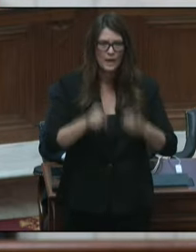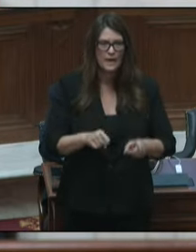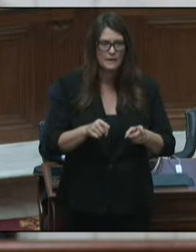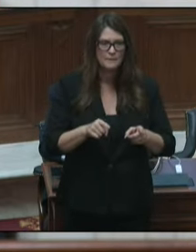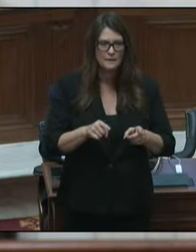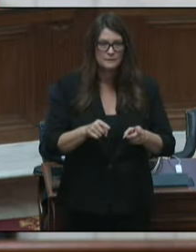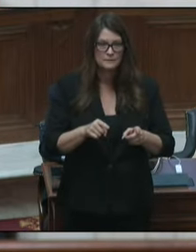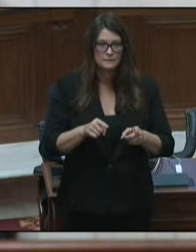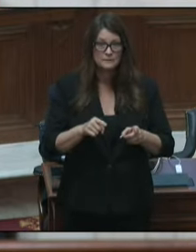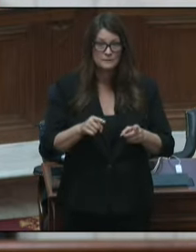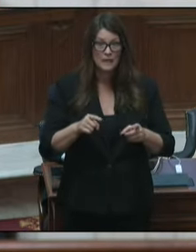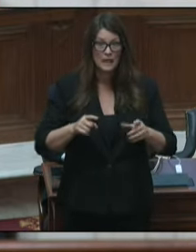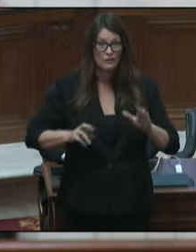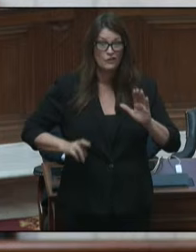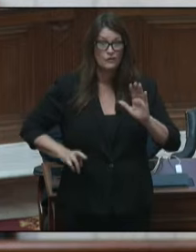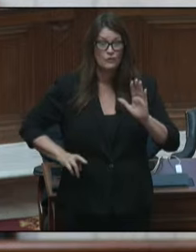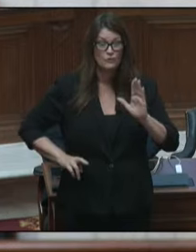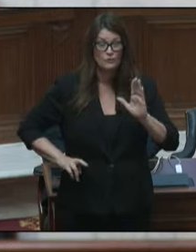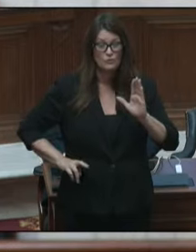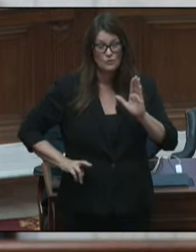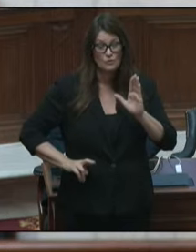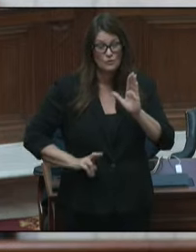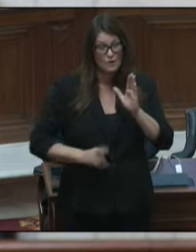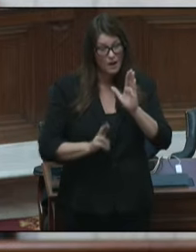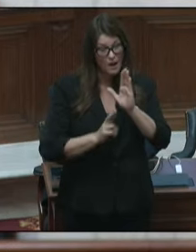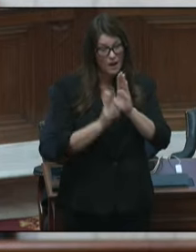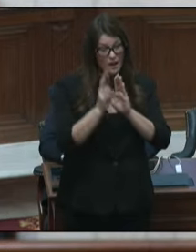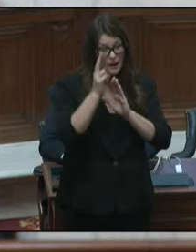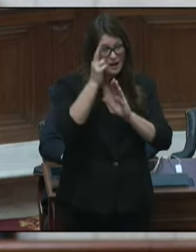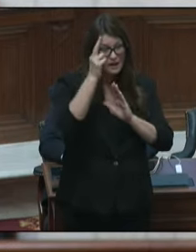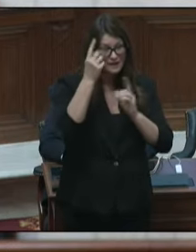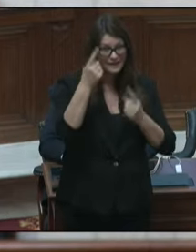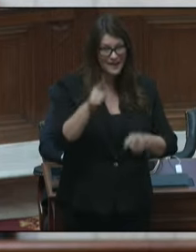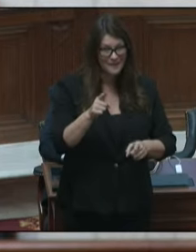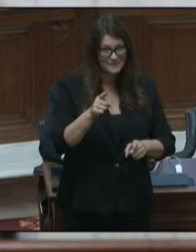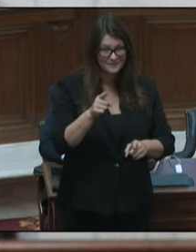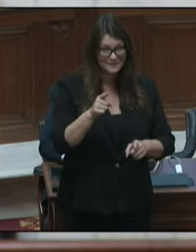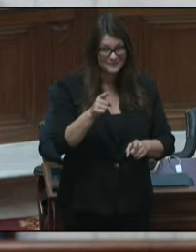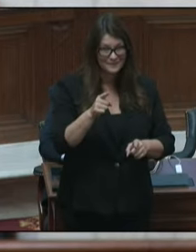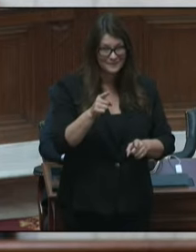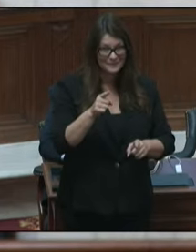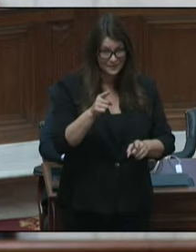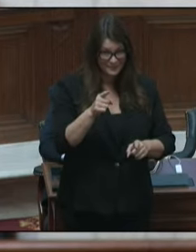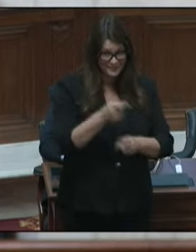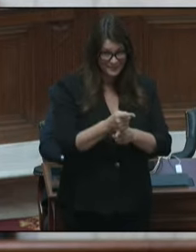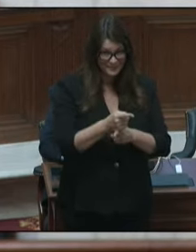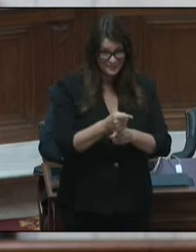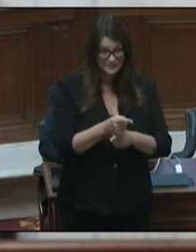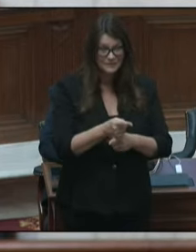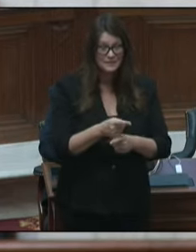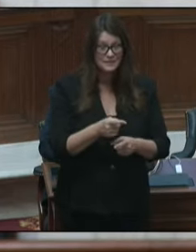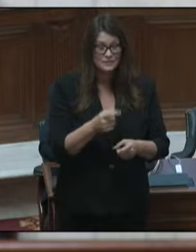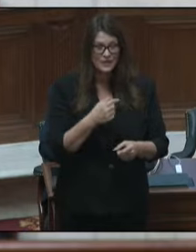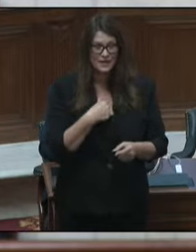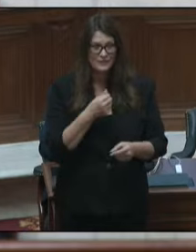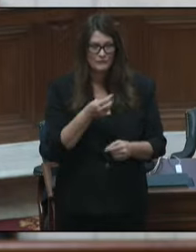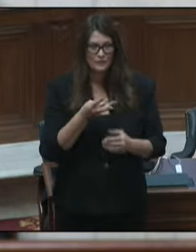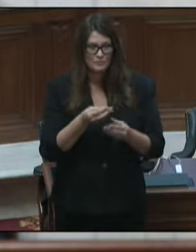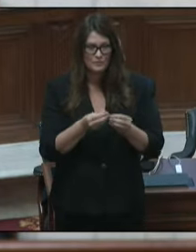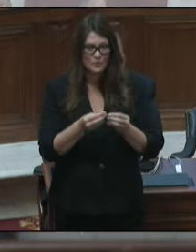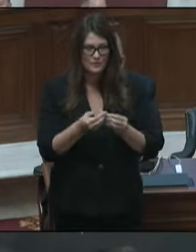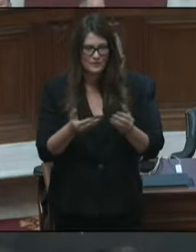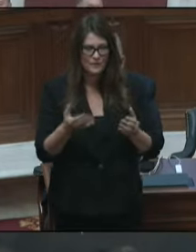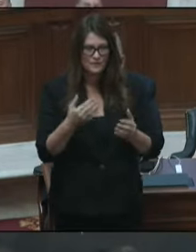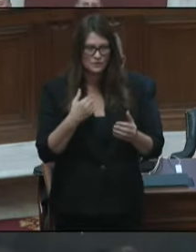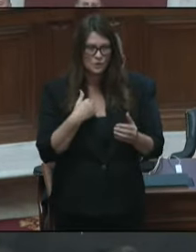Then the rocket ship took off, didn't it? Now, I'm going to read just a couple more lines to you.